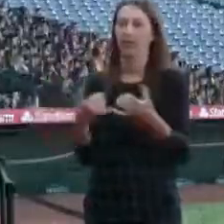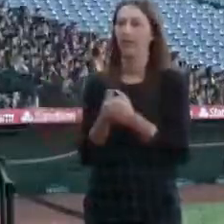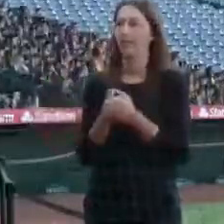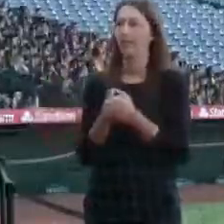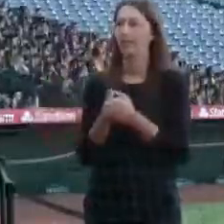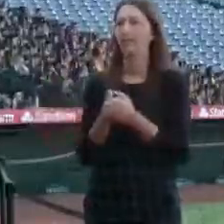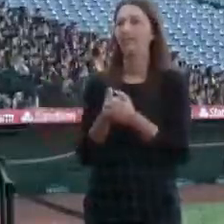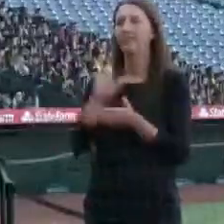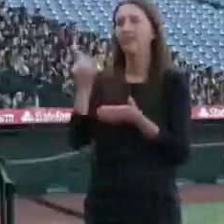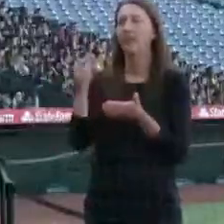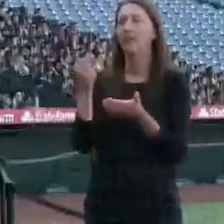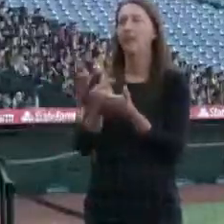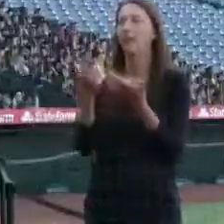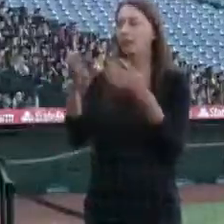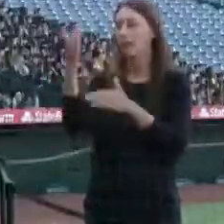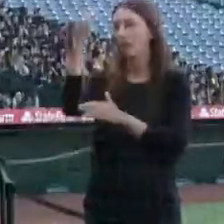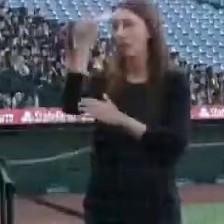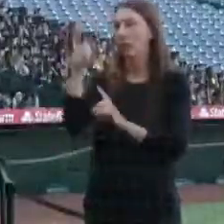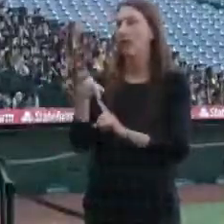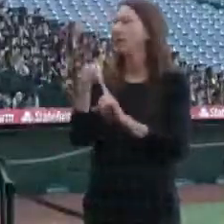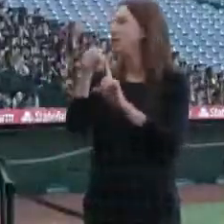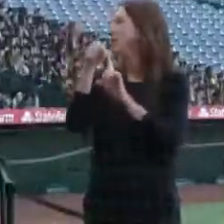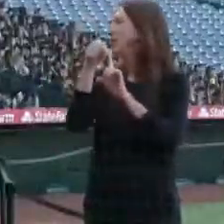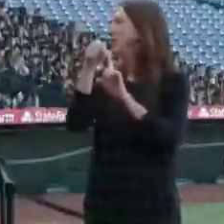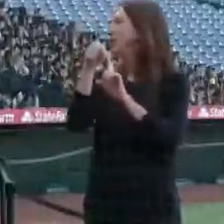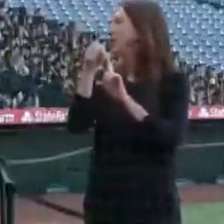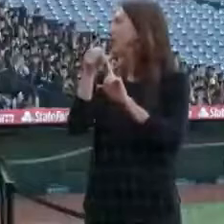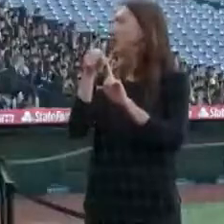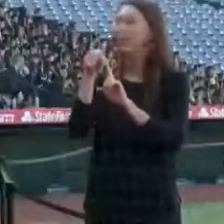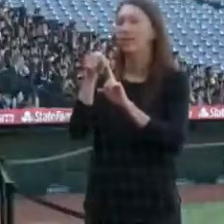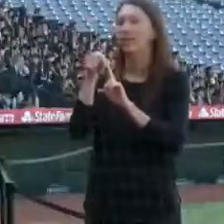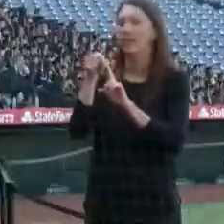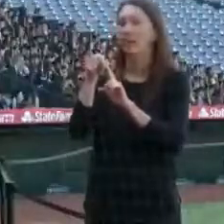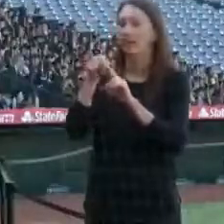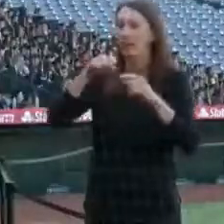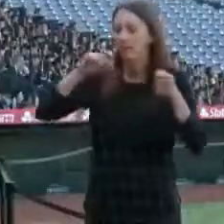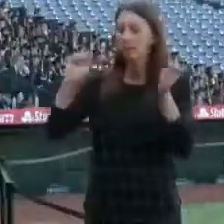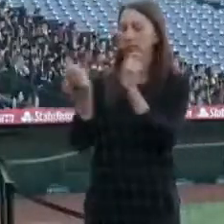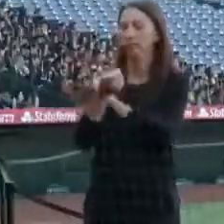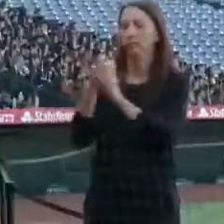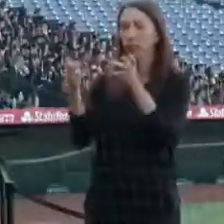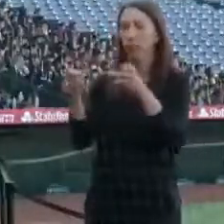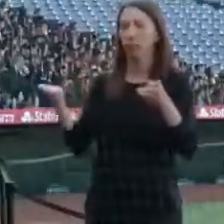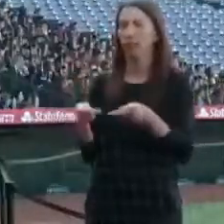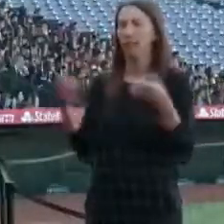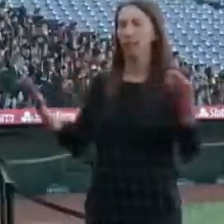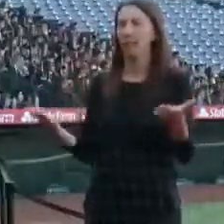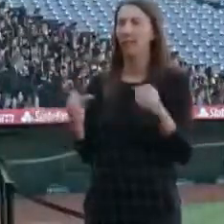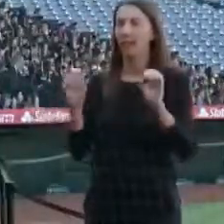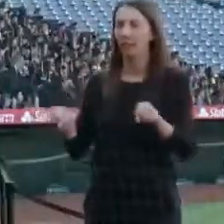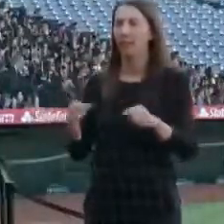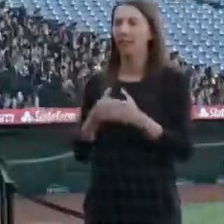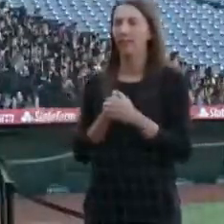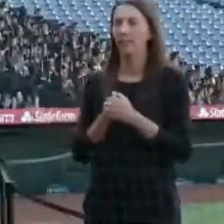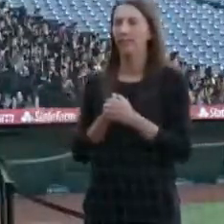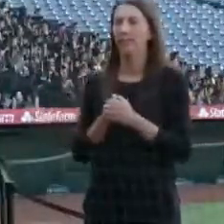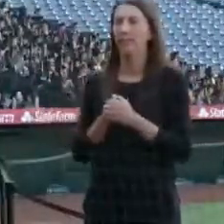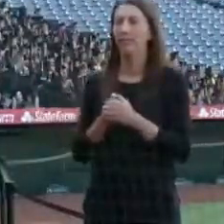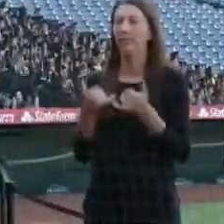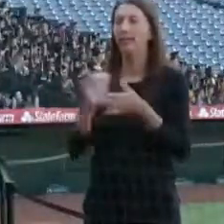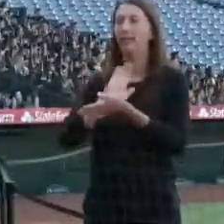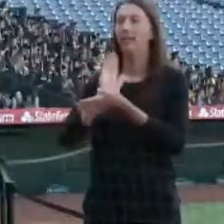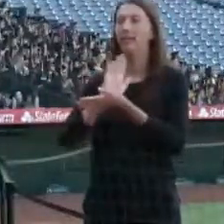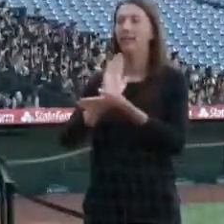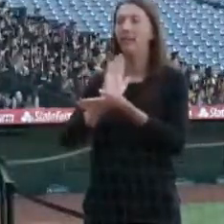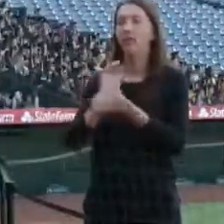Our graduates know what a special and transformative place CSULB is. And this video captures